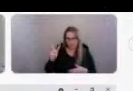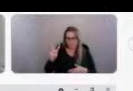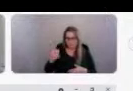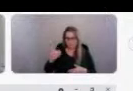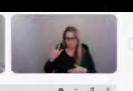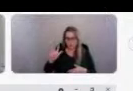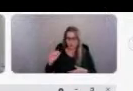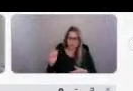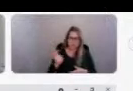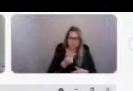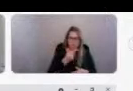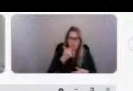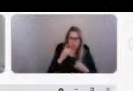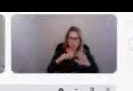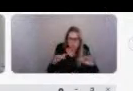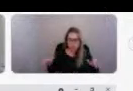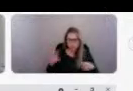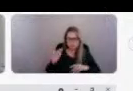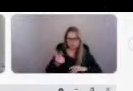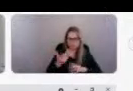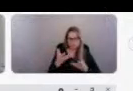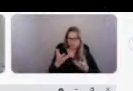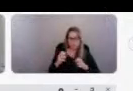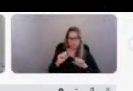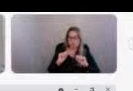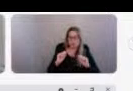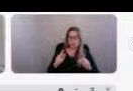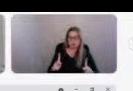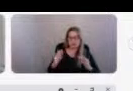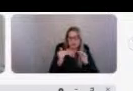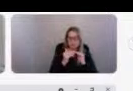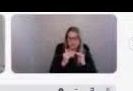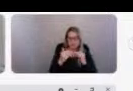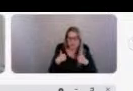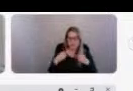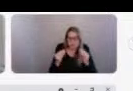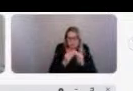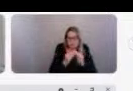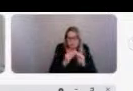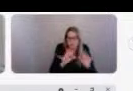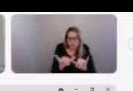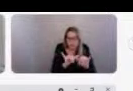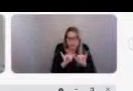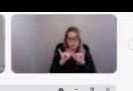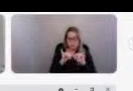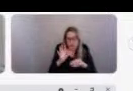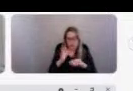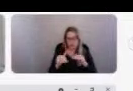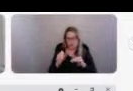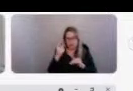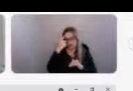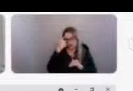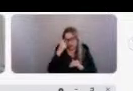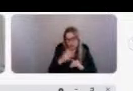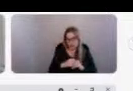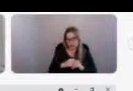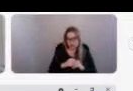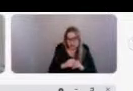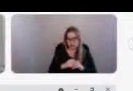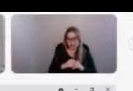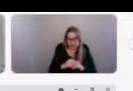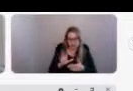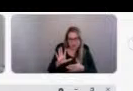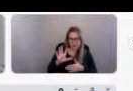we all love our kids our dogs we all want opportunity and fairness we have more in common than we think intentionally twisting an ld